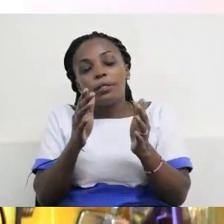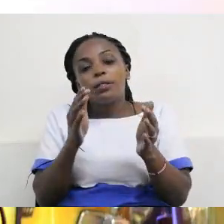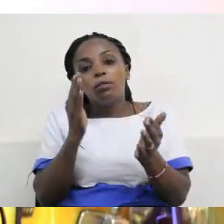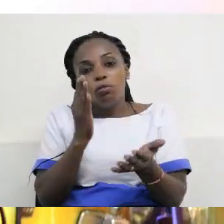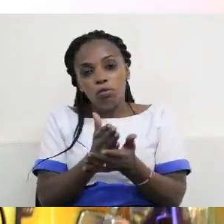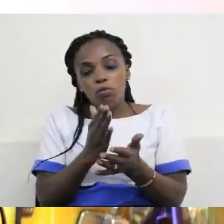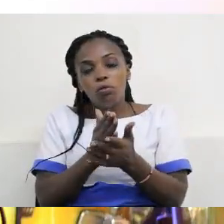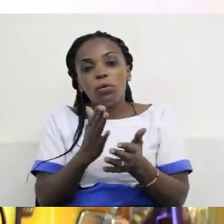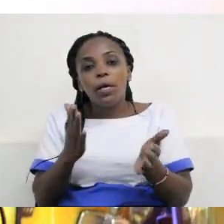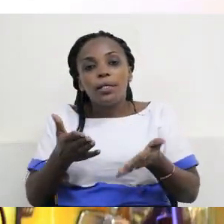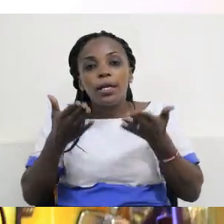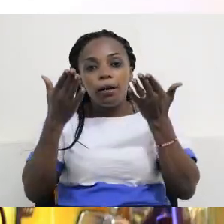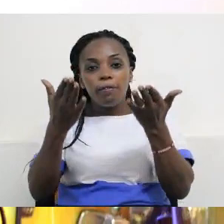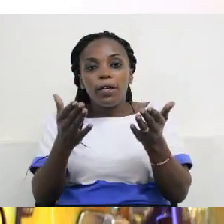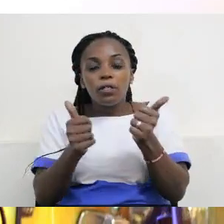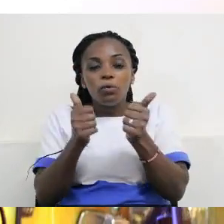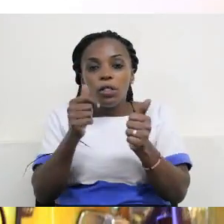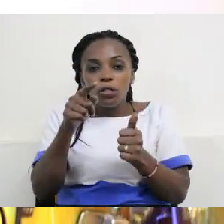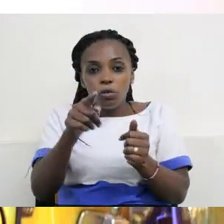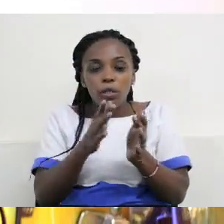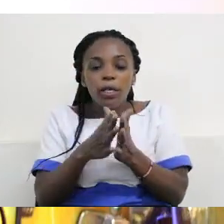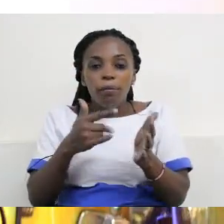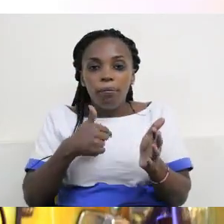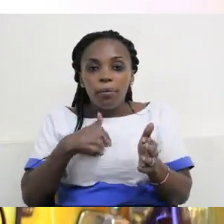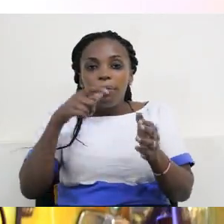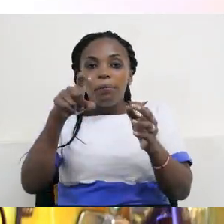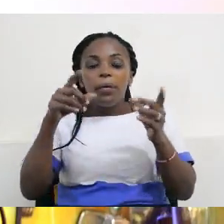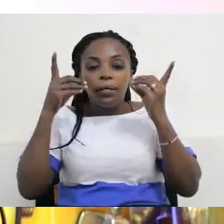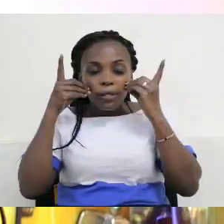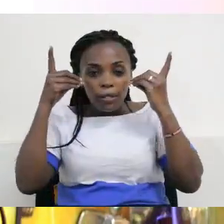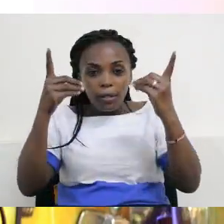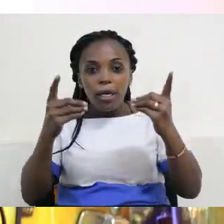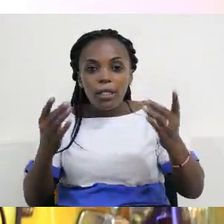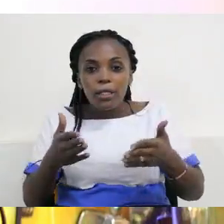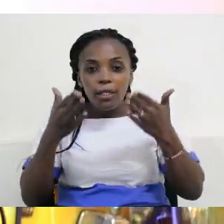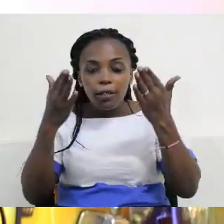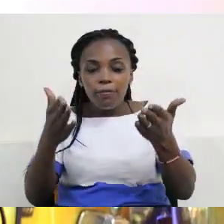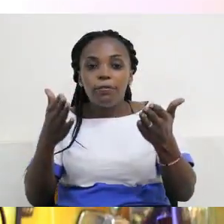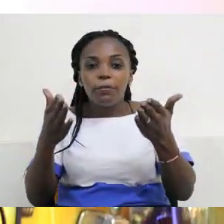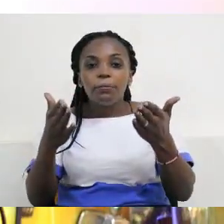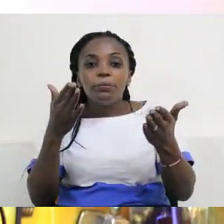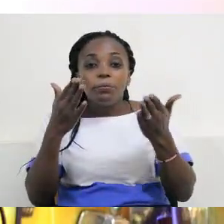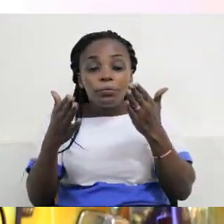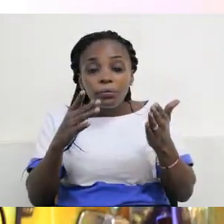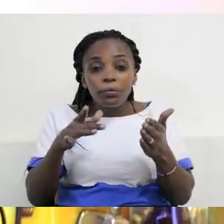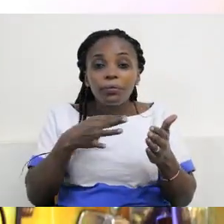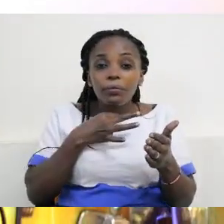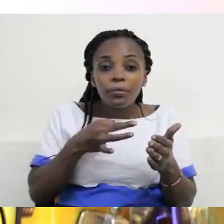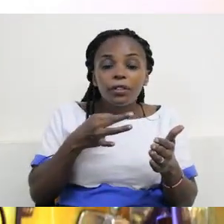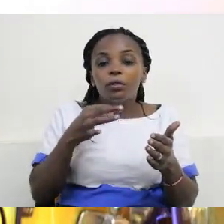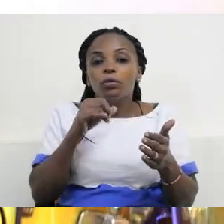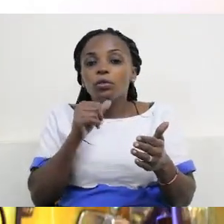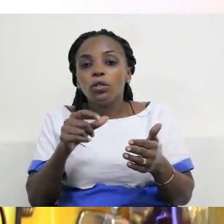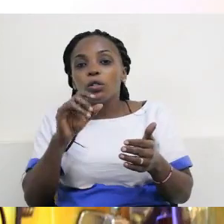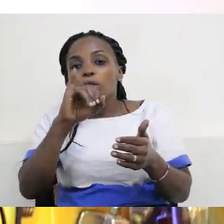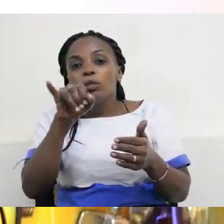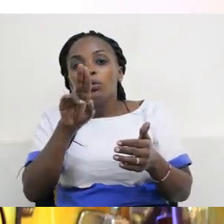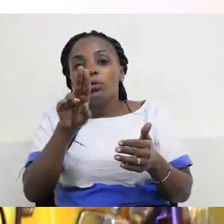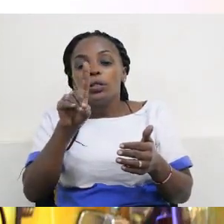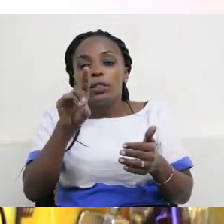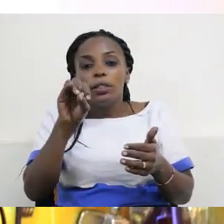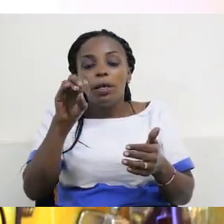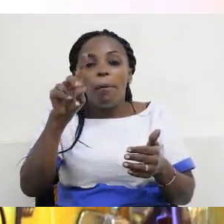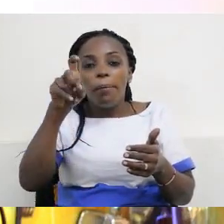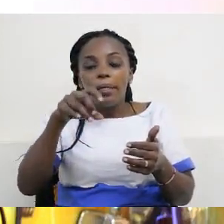friends, is a sacrifice that you and I decide to give whether we feel like it or not. Judah must go first.